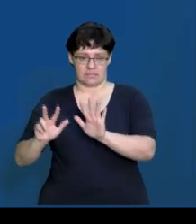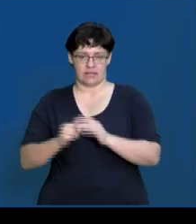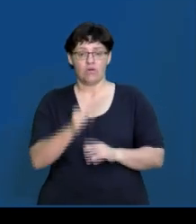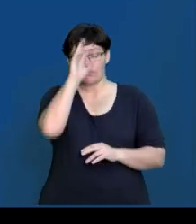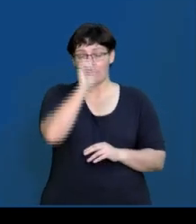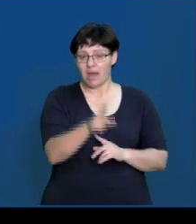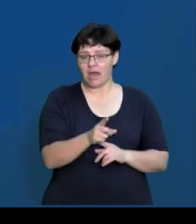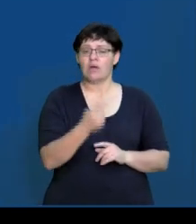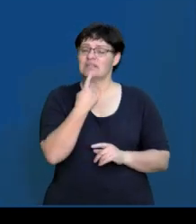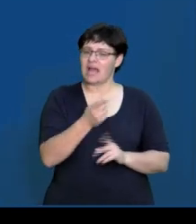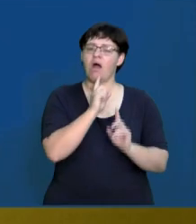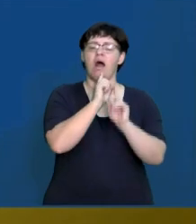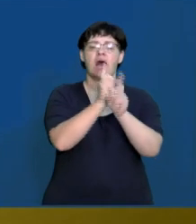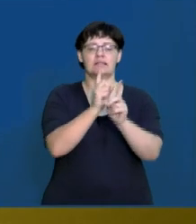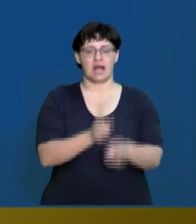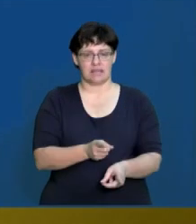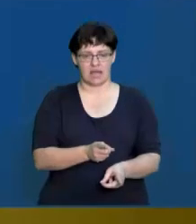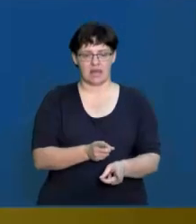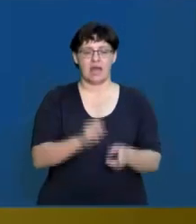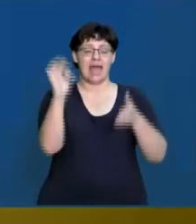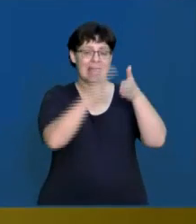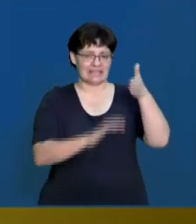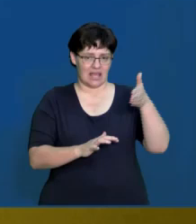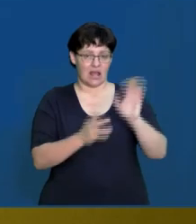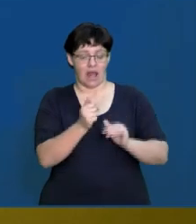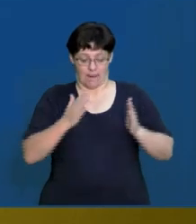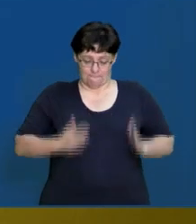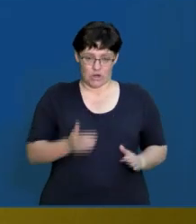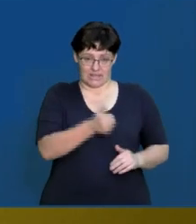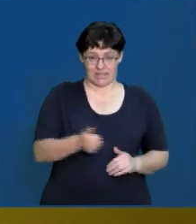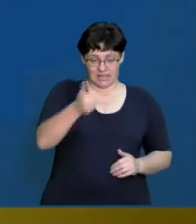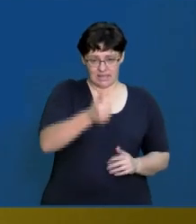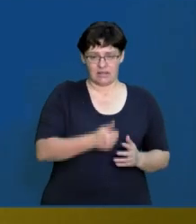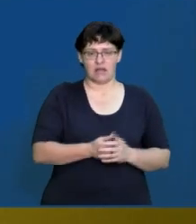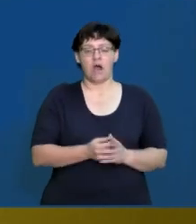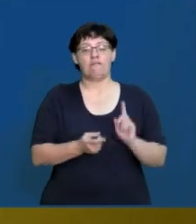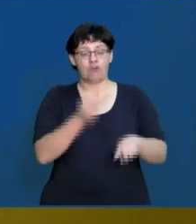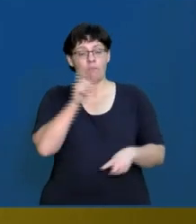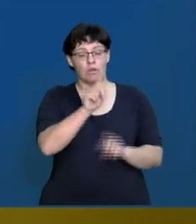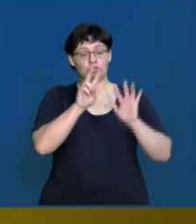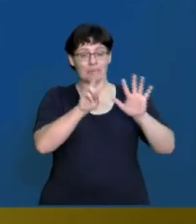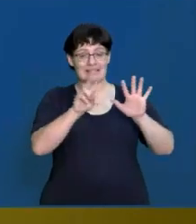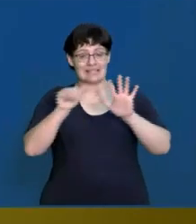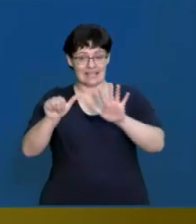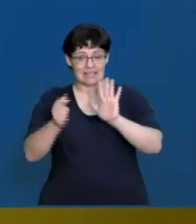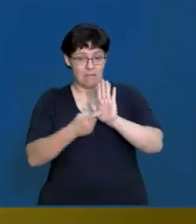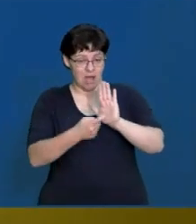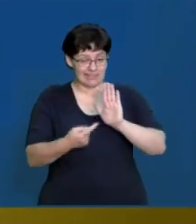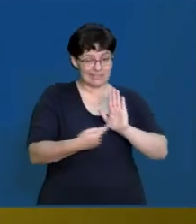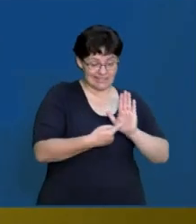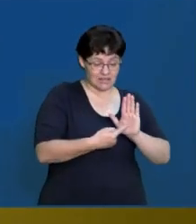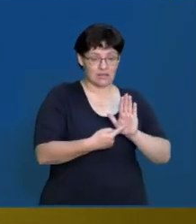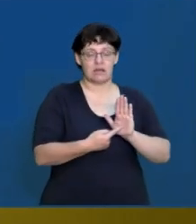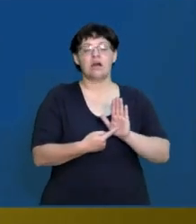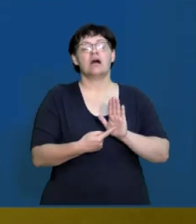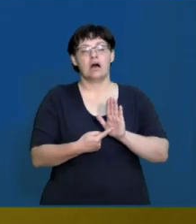what I said in answering your essay, especially the main body, right? Out of the 26 marks that are attributable to your